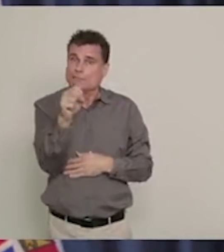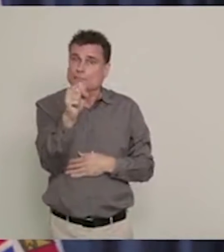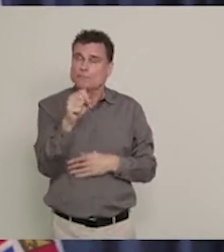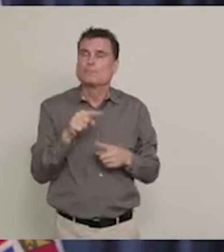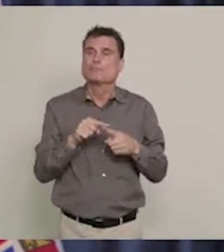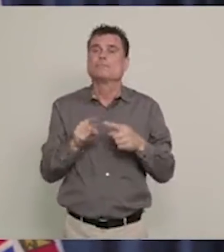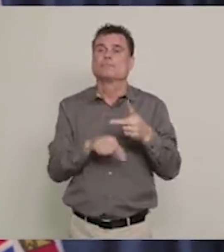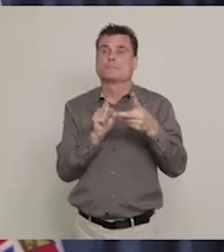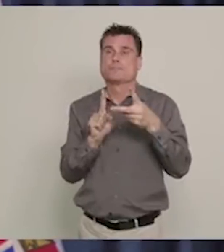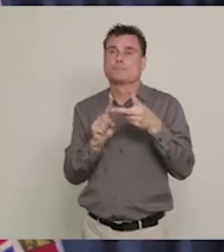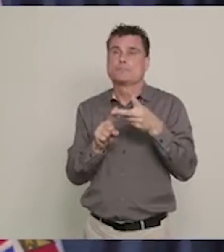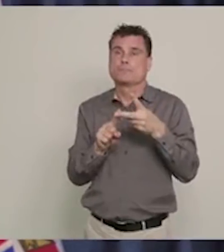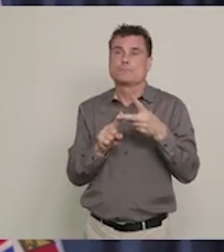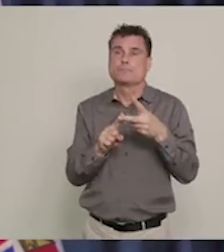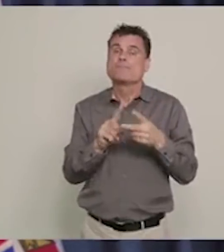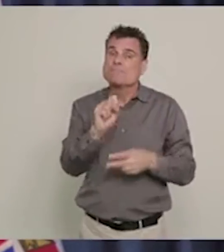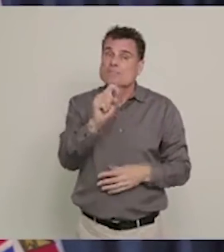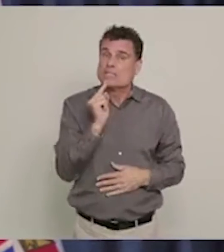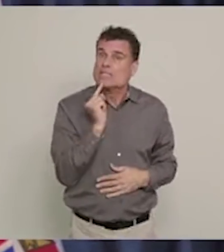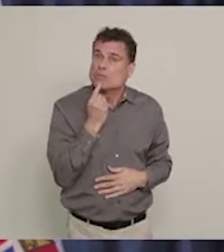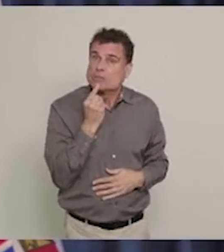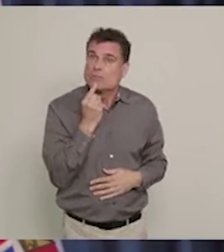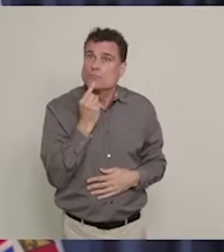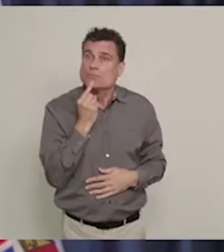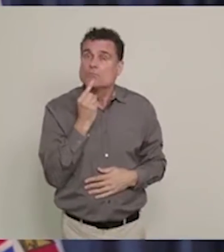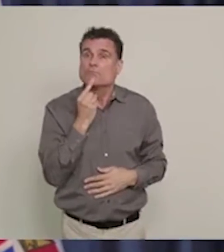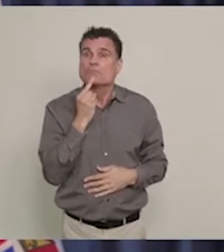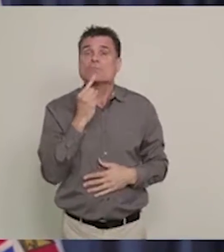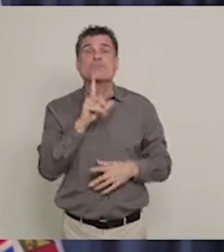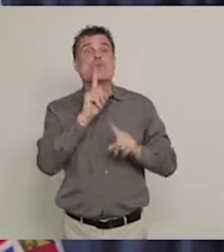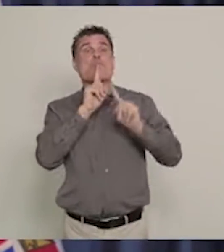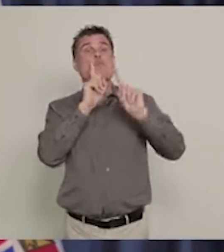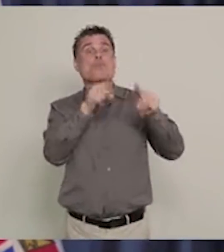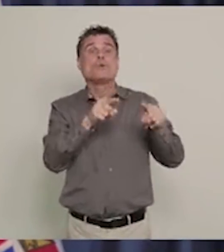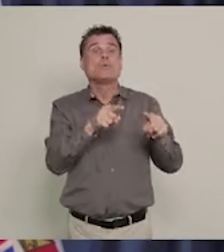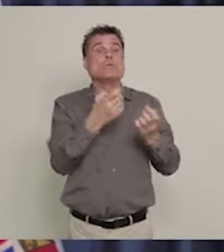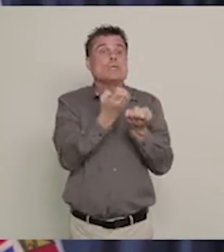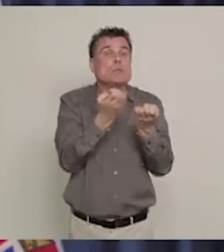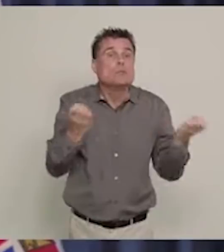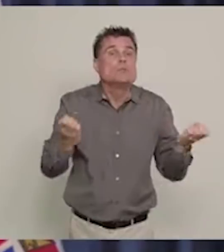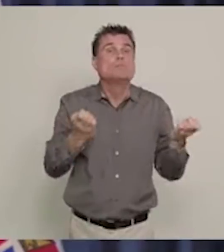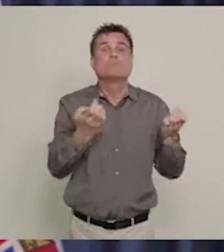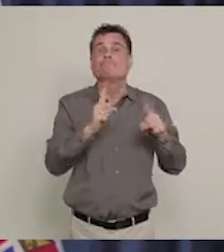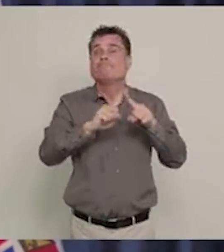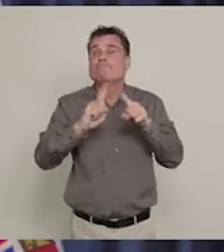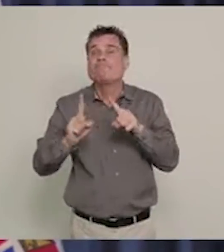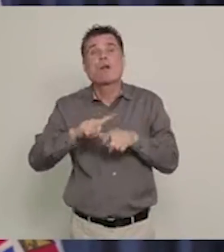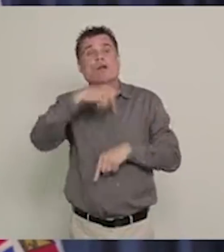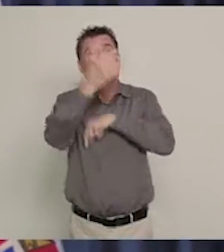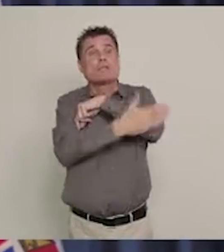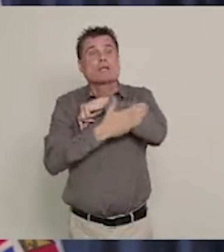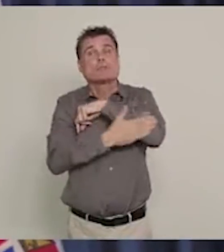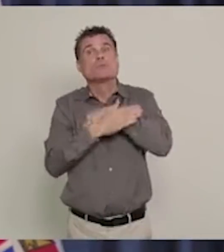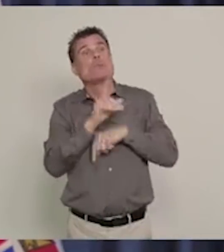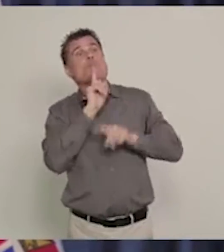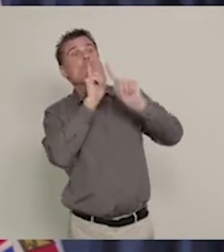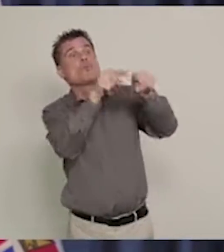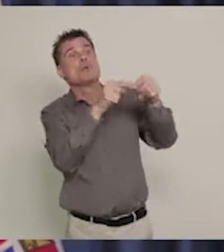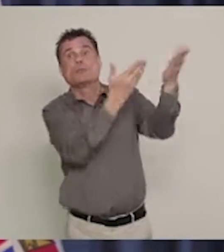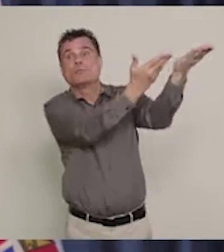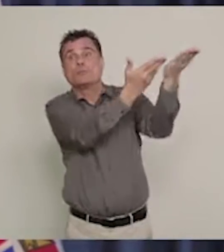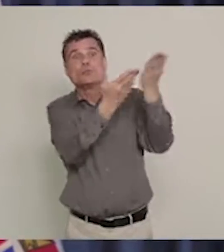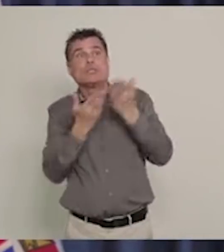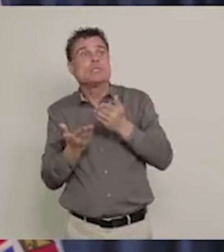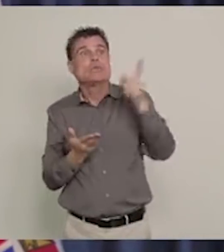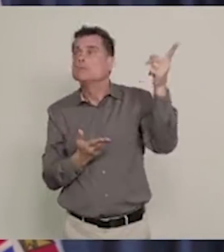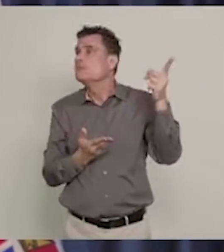serious issue that we're trying to deal with. And so what the powers and what the orders we've announced today will allow us to do is to